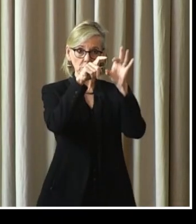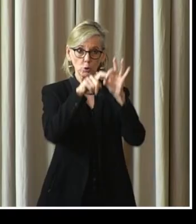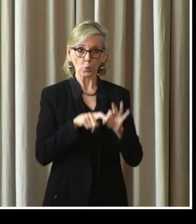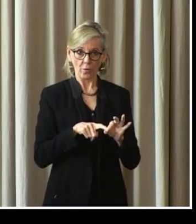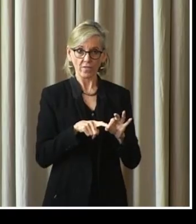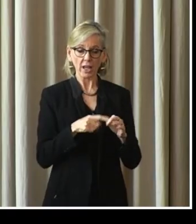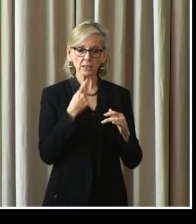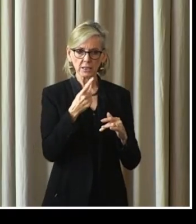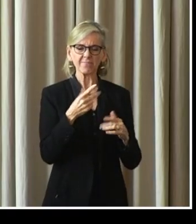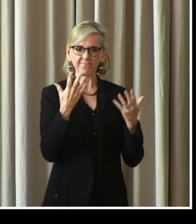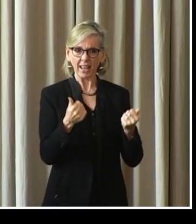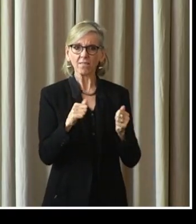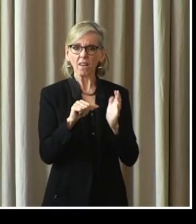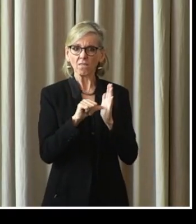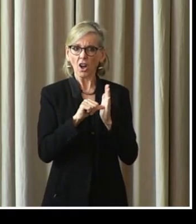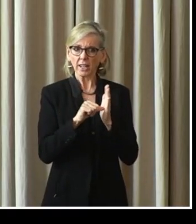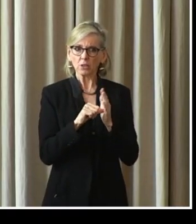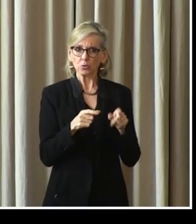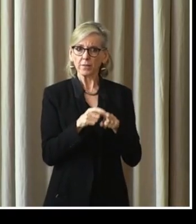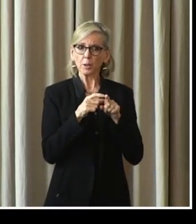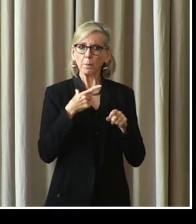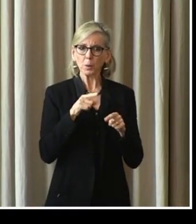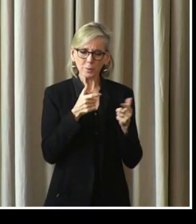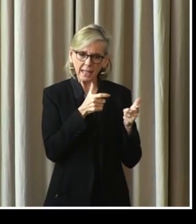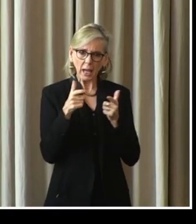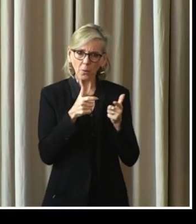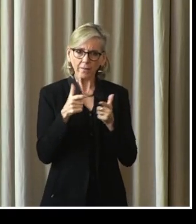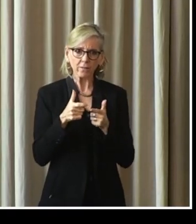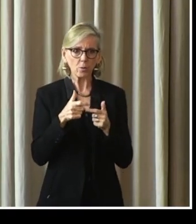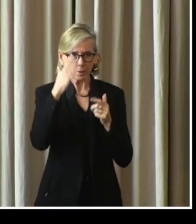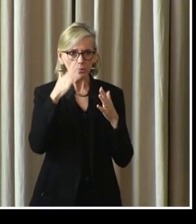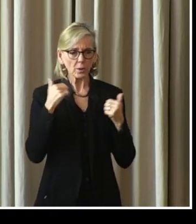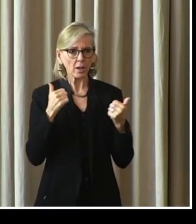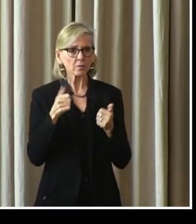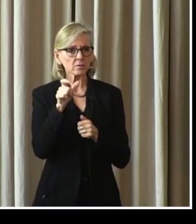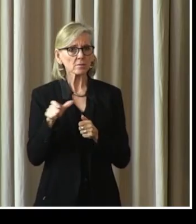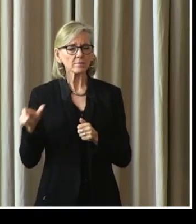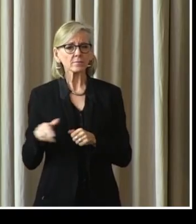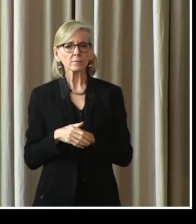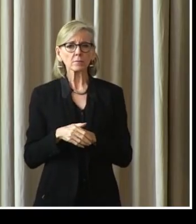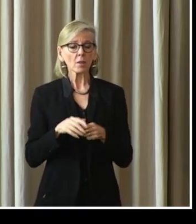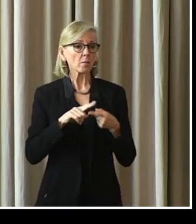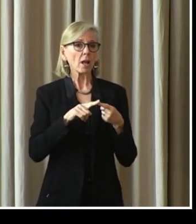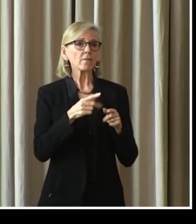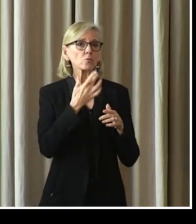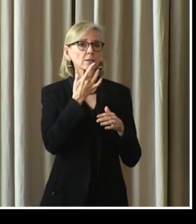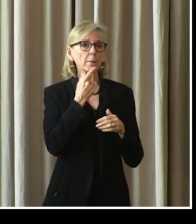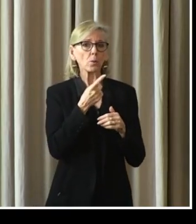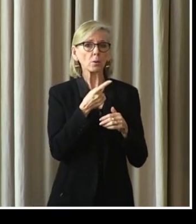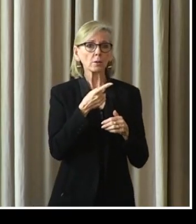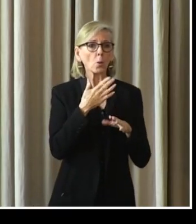financial hardship due to their caring responsibilities. For some, this is a result of having to work fewer hours or not being able to work at